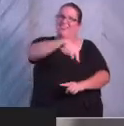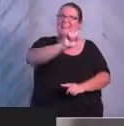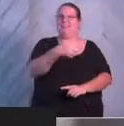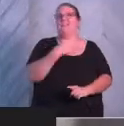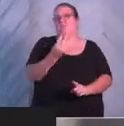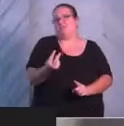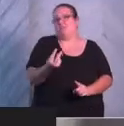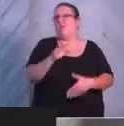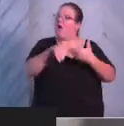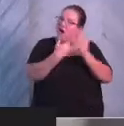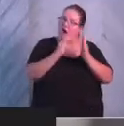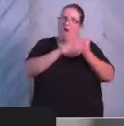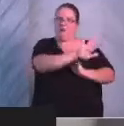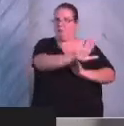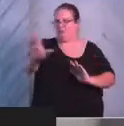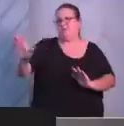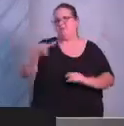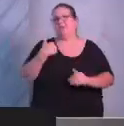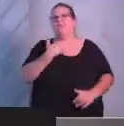All our communities need to have a voice.